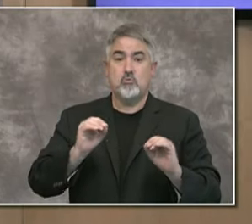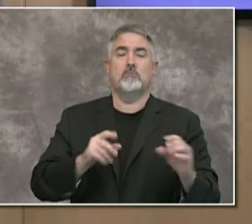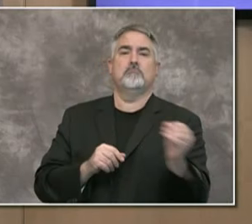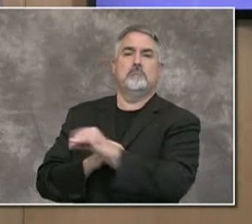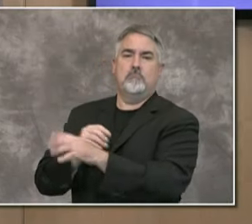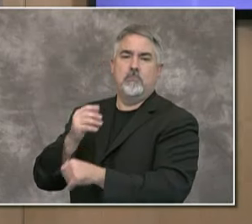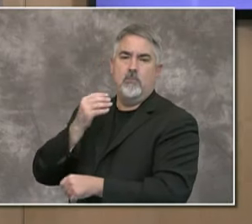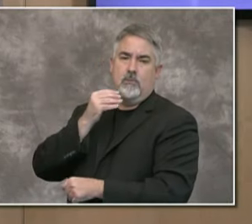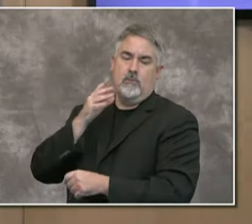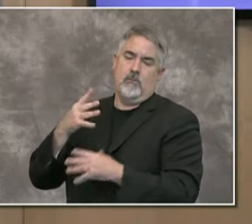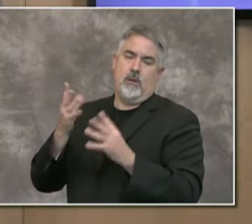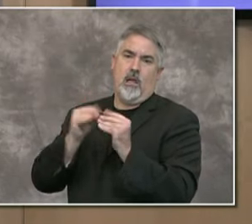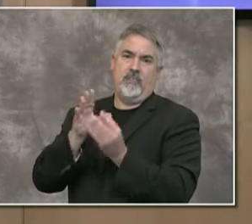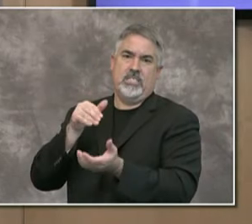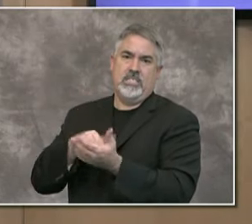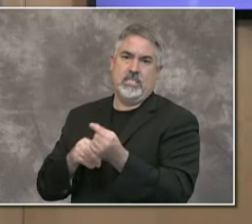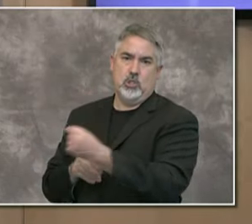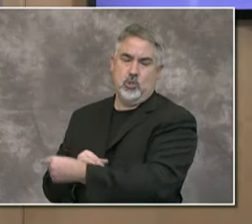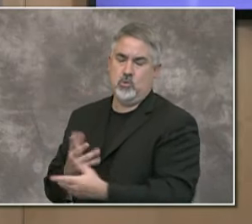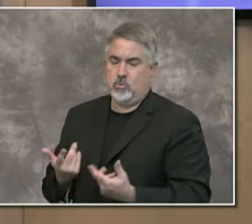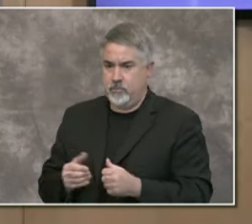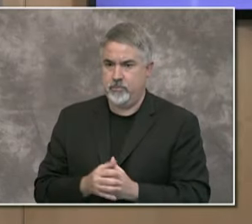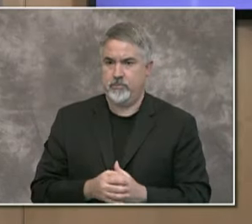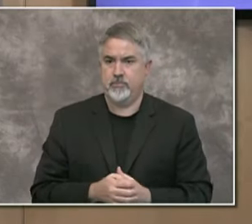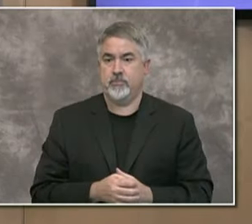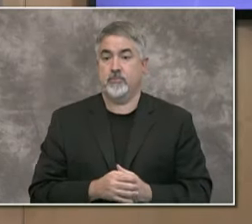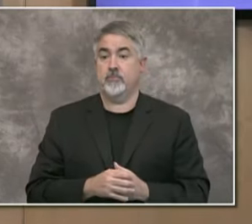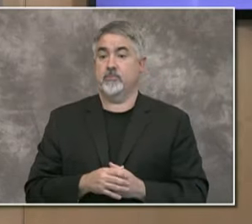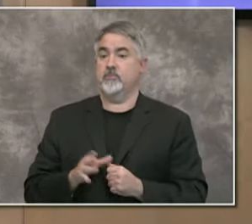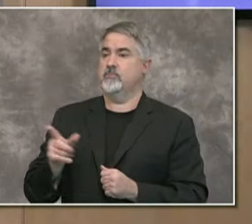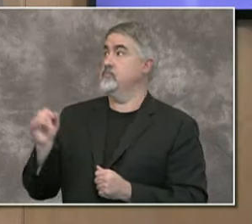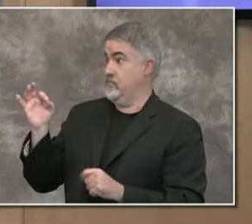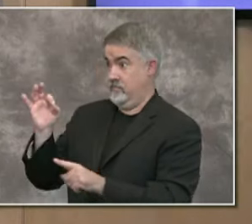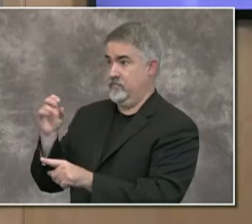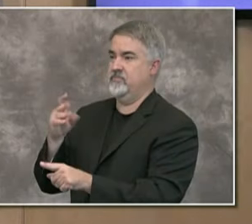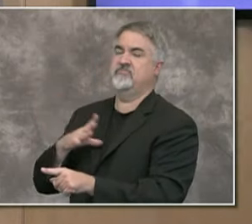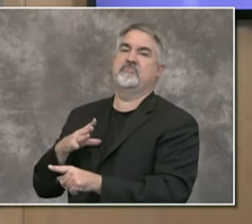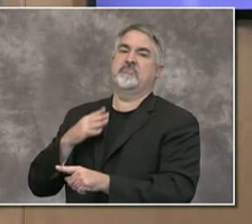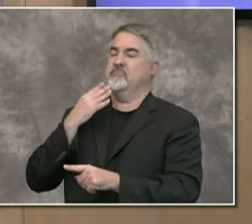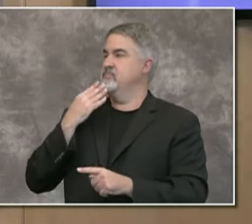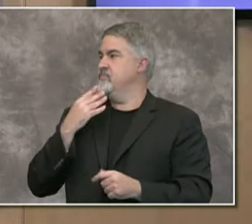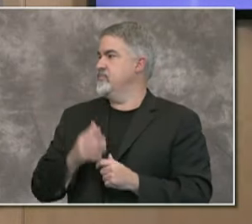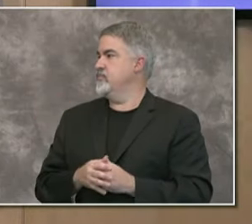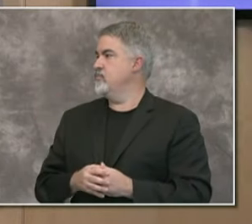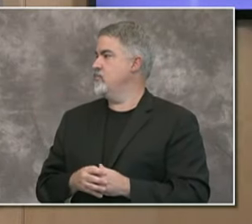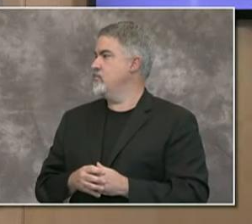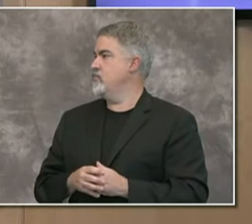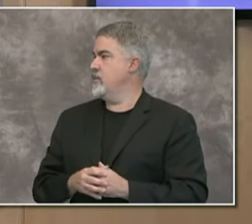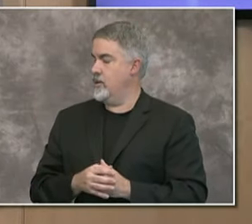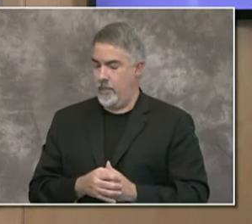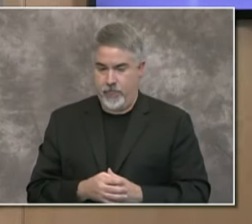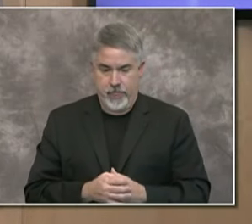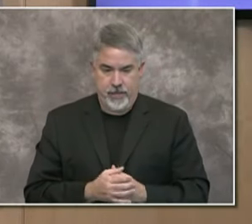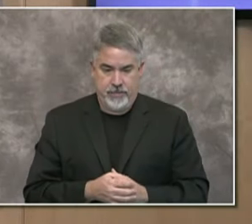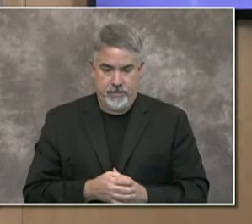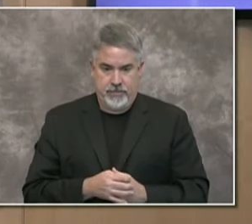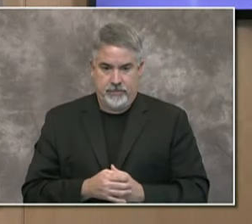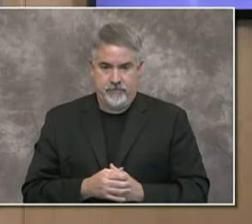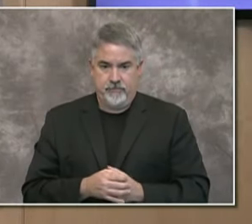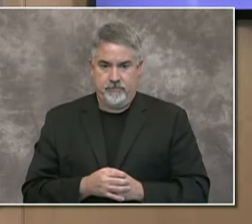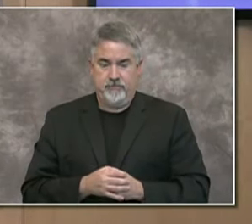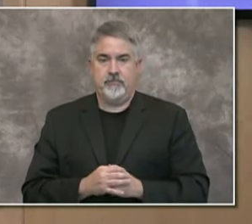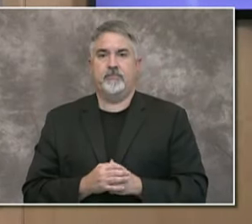treatment. Does that make sense? Thank you so much. Thank you. Yes, thank you.